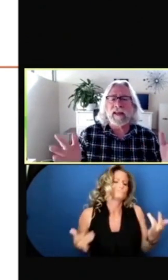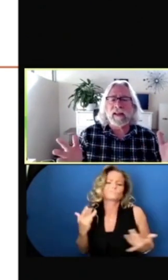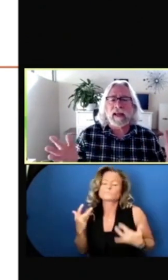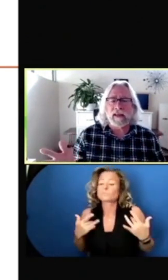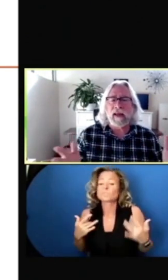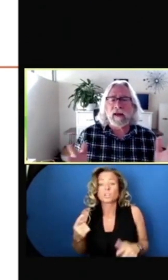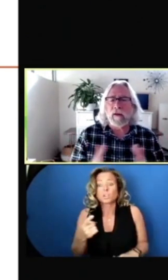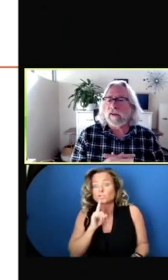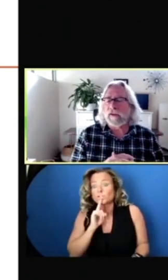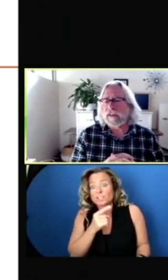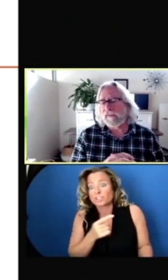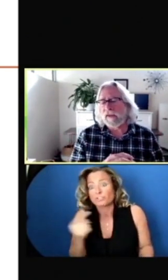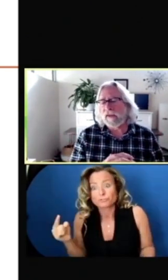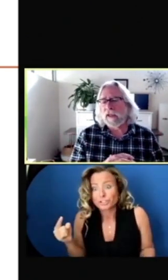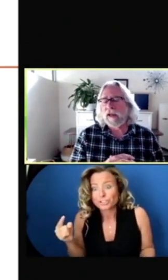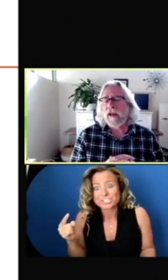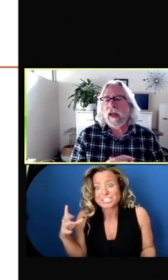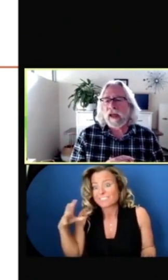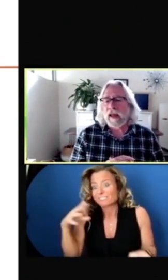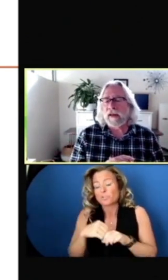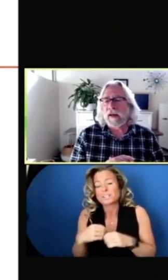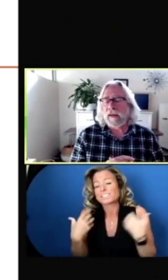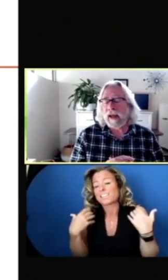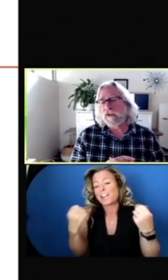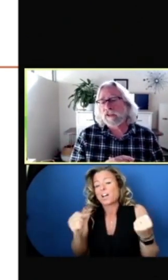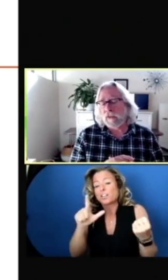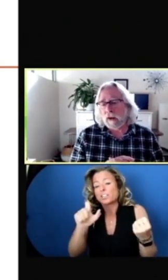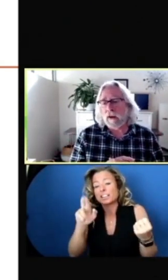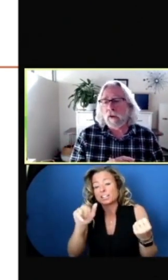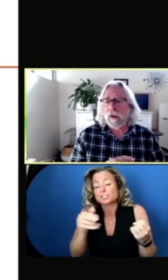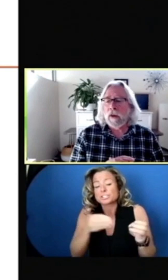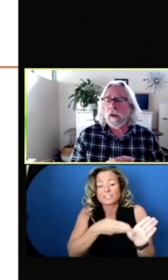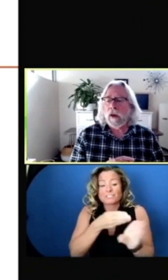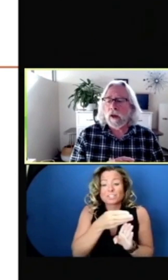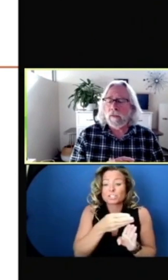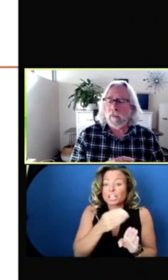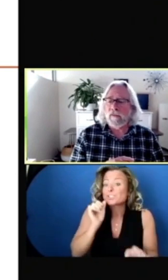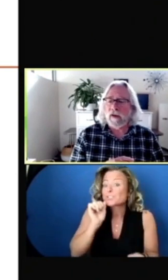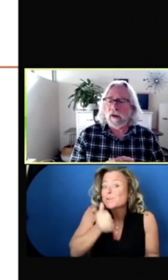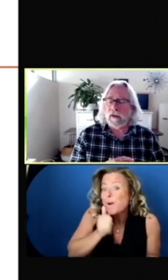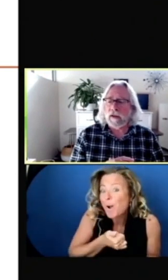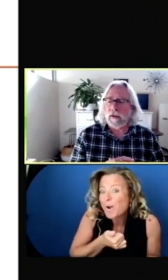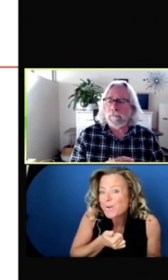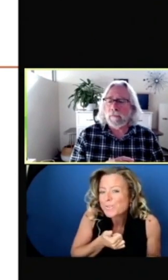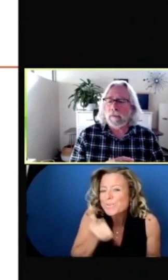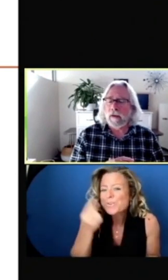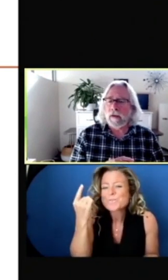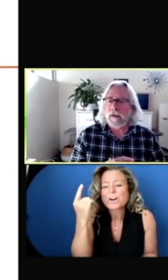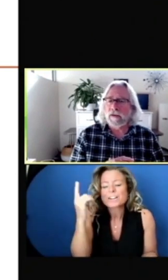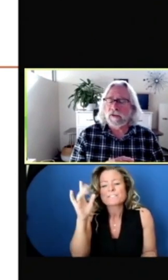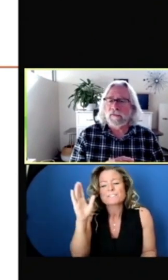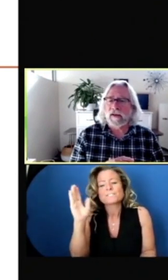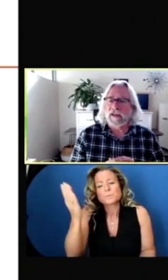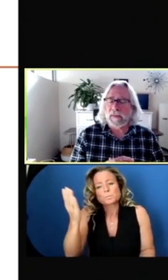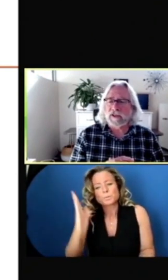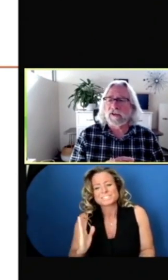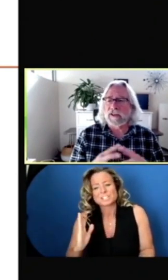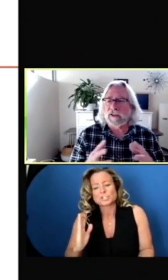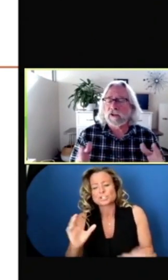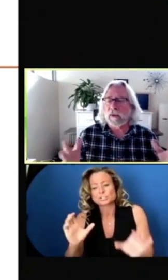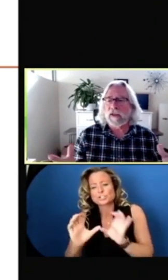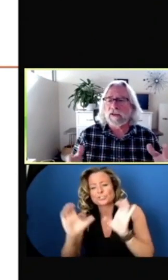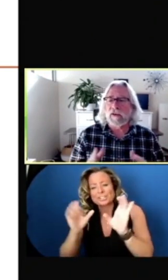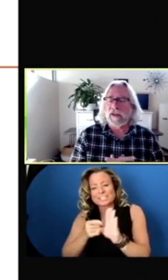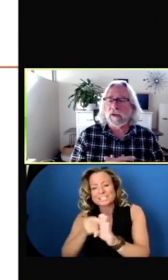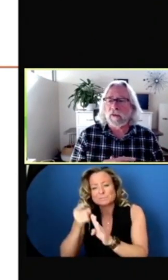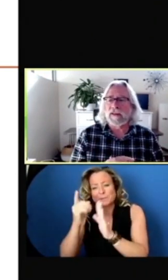thing, anything like it in the health literacy field. And actually tomorrow, one of our certificate